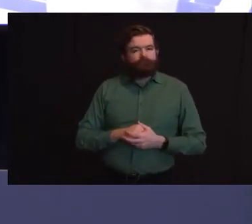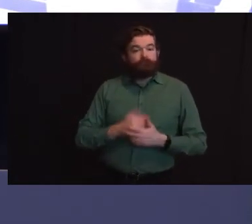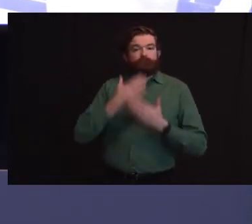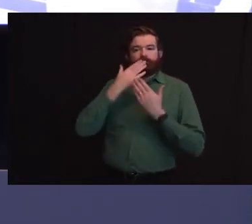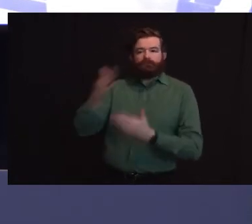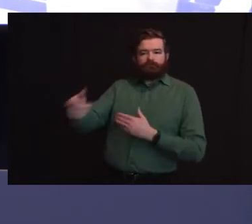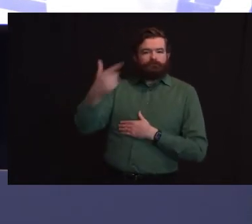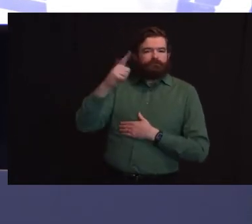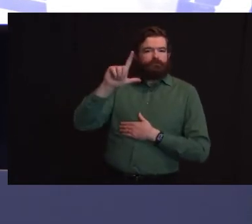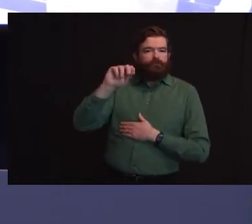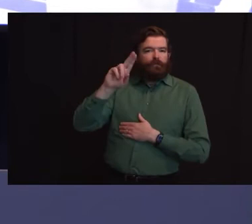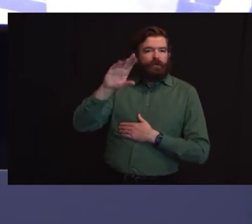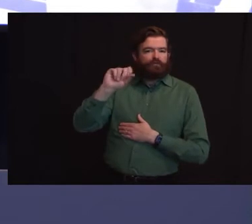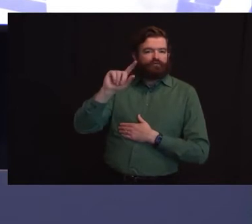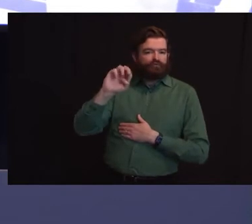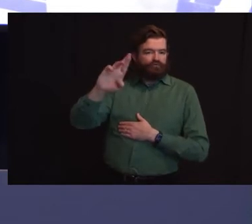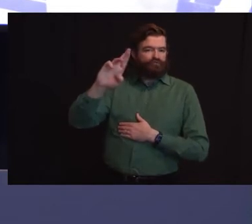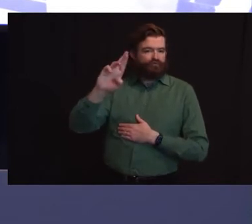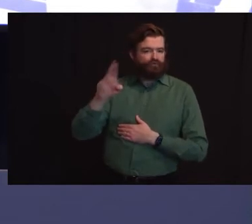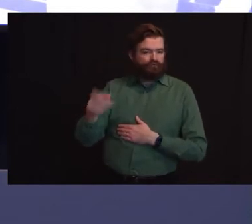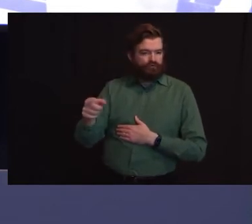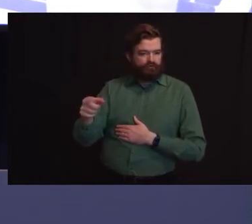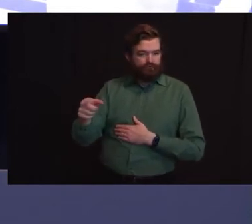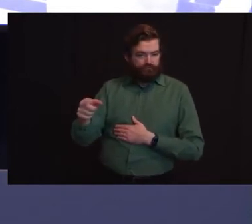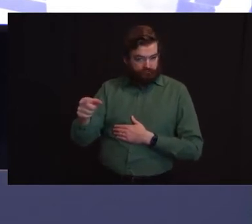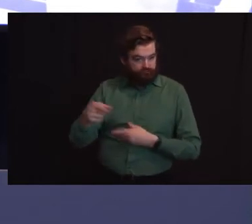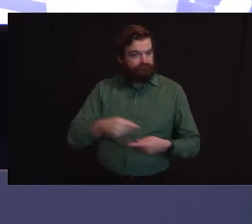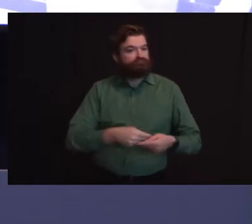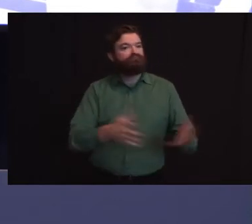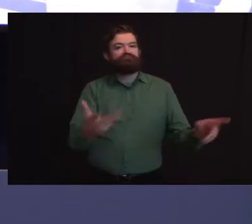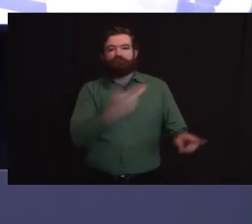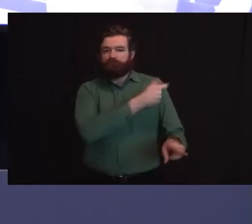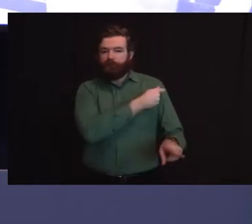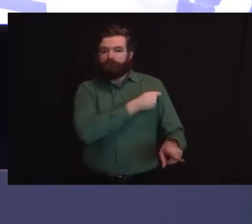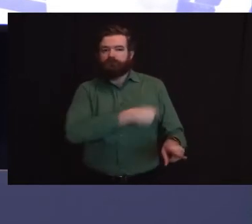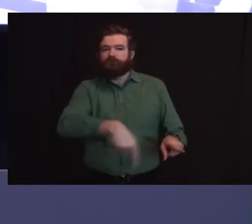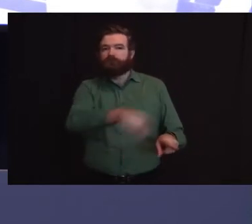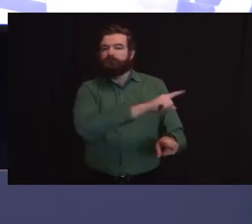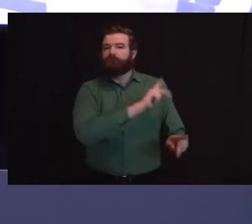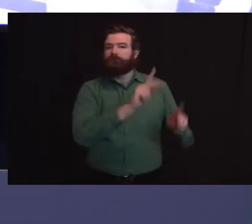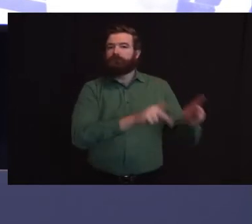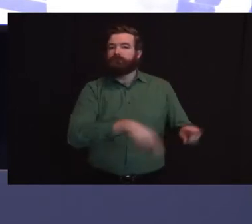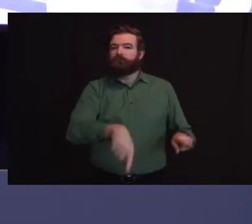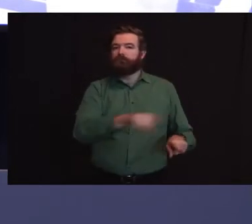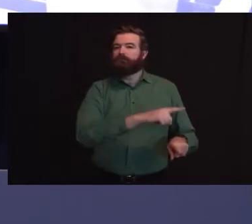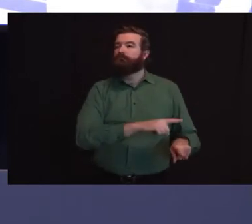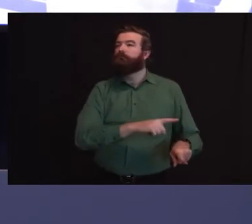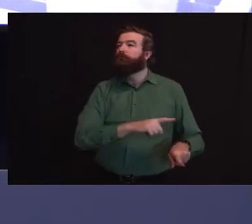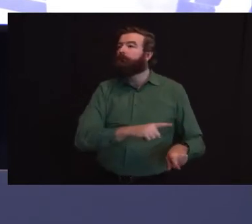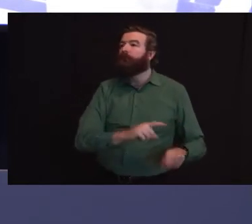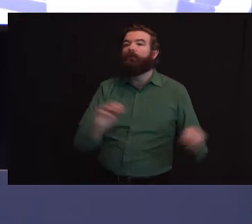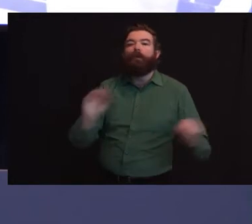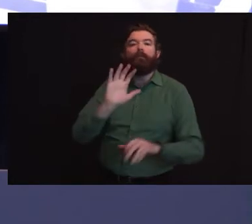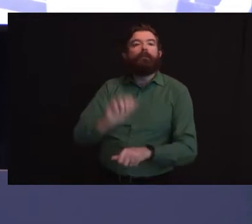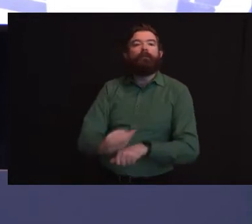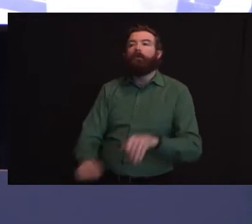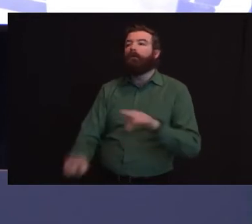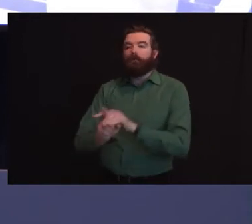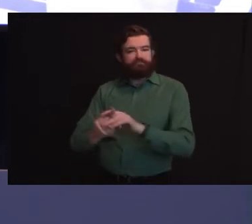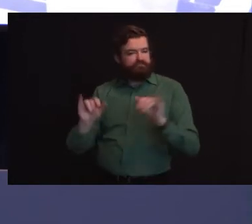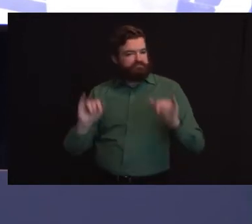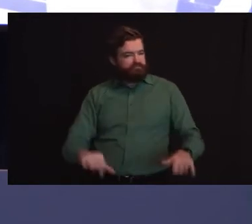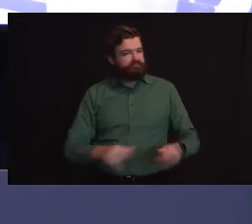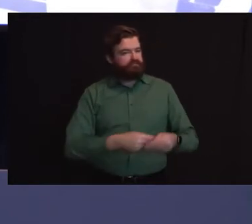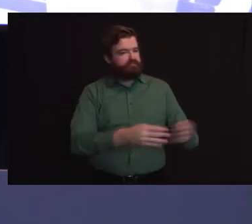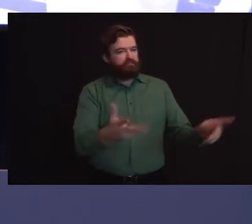unexpected individuals who showed up at that site yesterday. While dealing with challenging circumstances, they went above and beyond